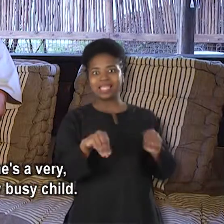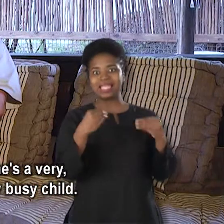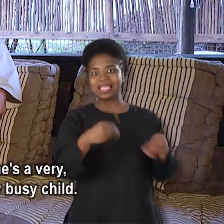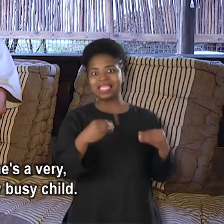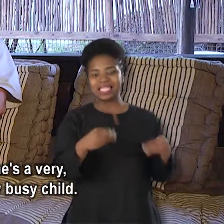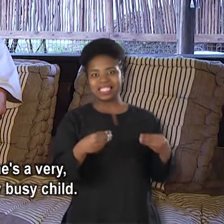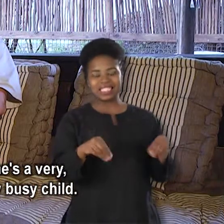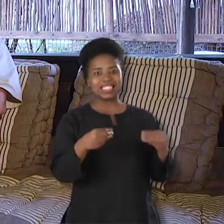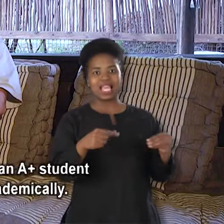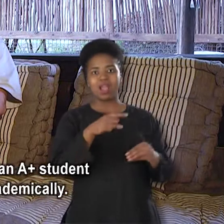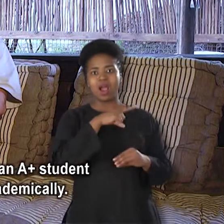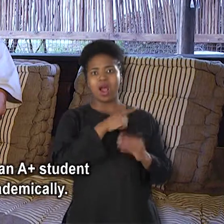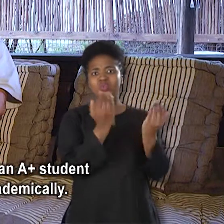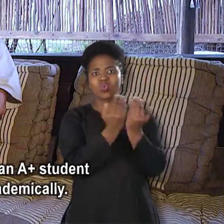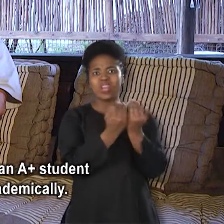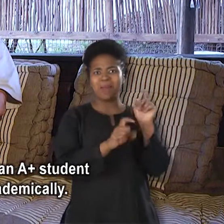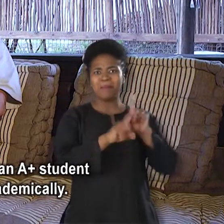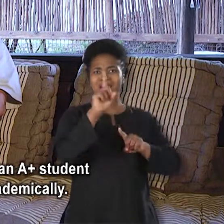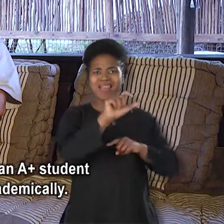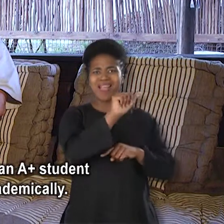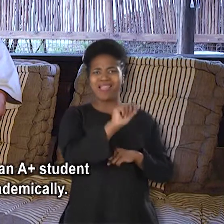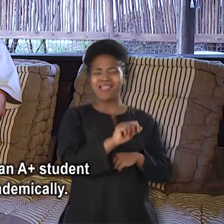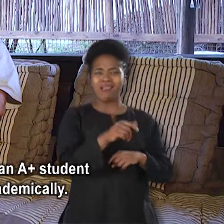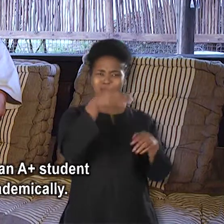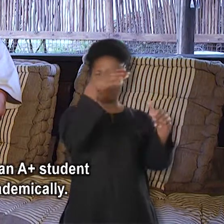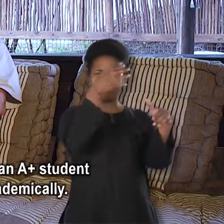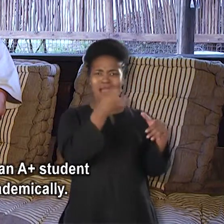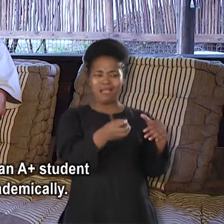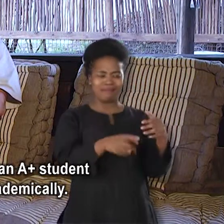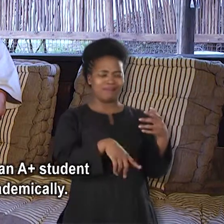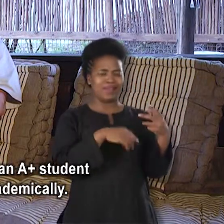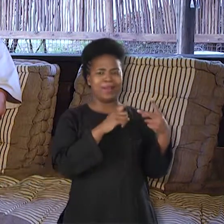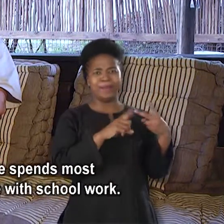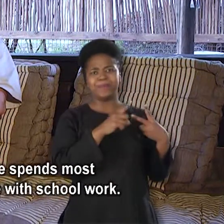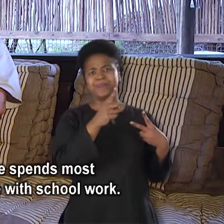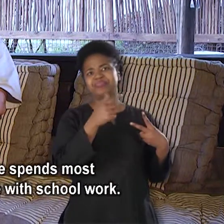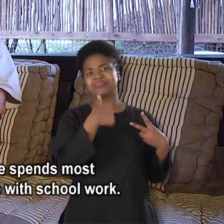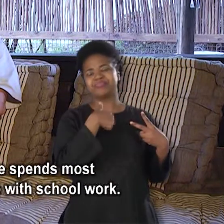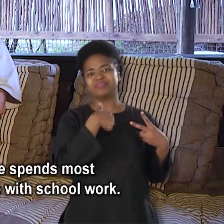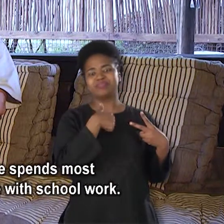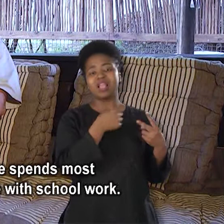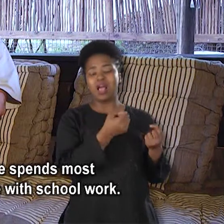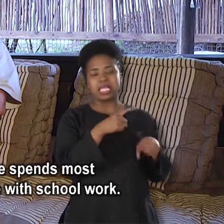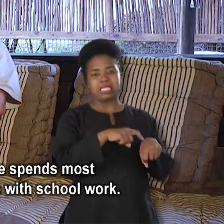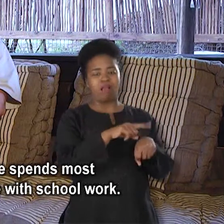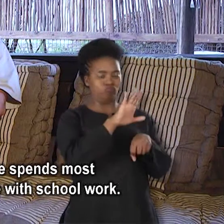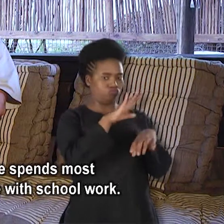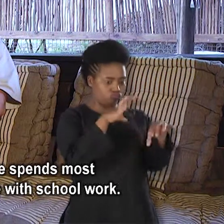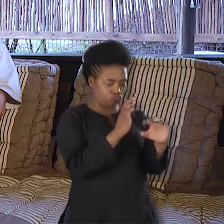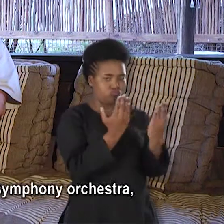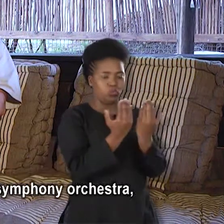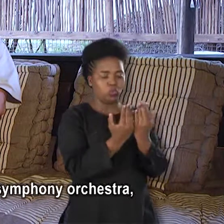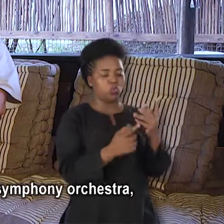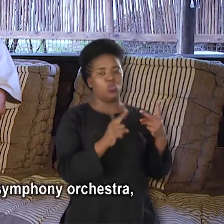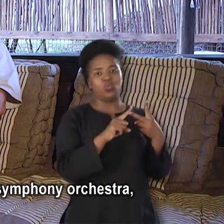very busy child. She is an A plus student in school, academically. So she do spend a lot of time on her